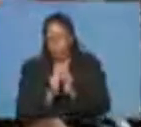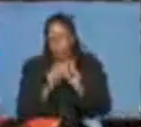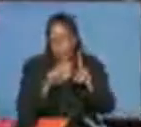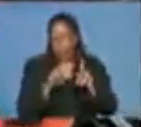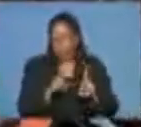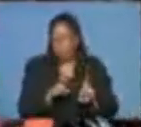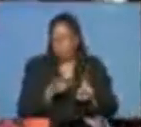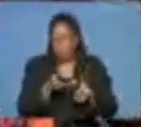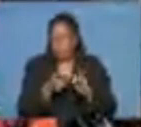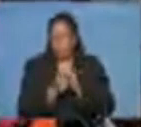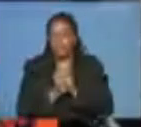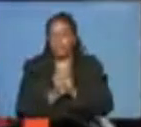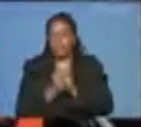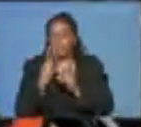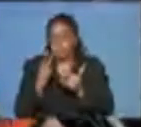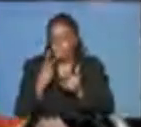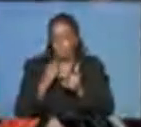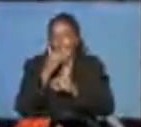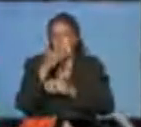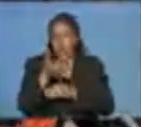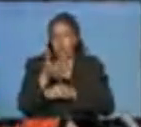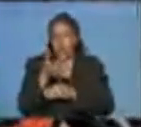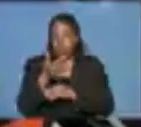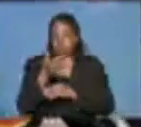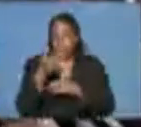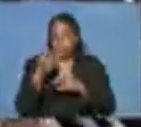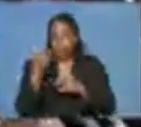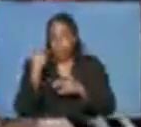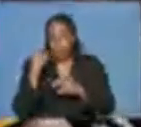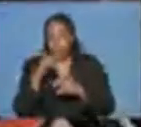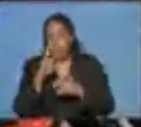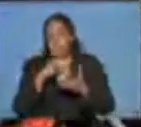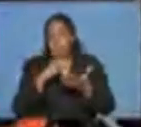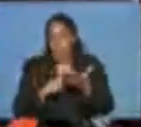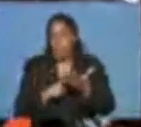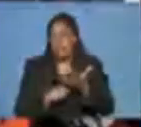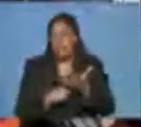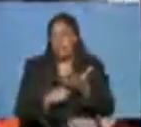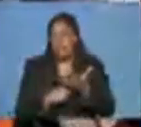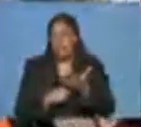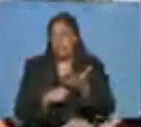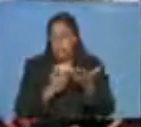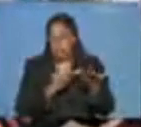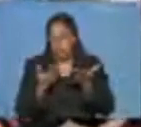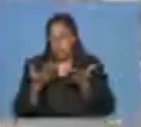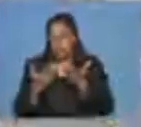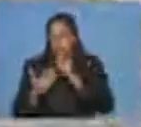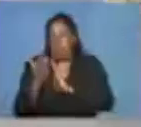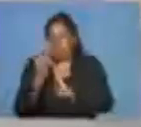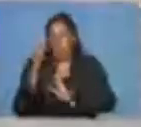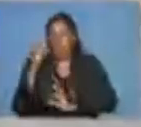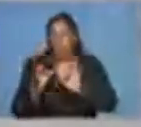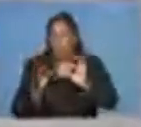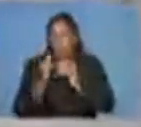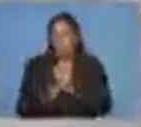and we're seeing how far that goes. If there's evidence, they will be brought before the court. Regarding